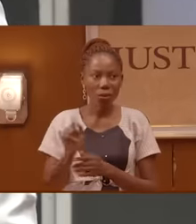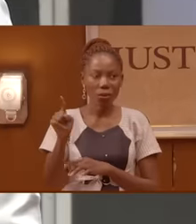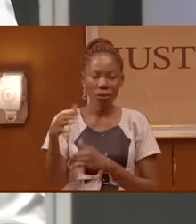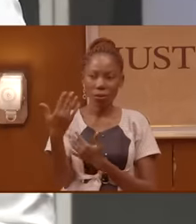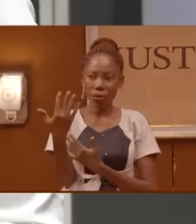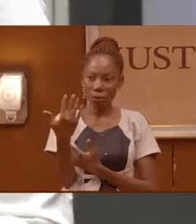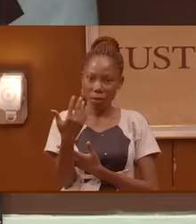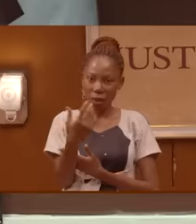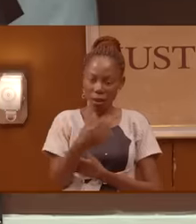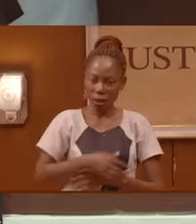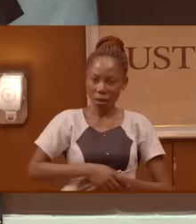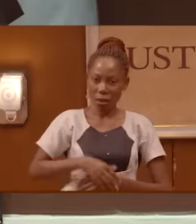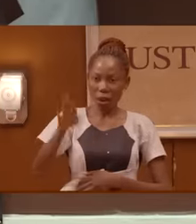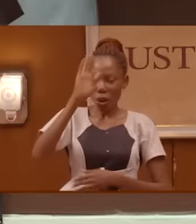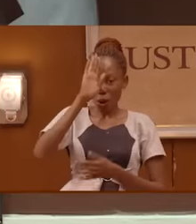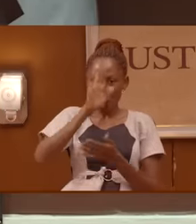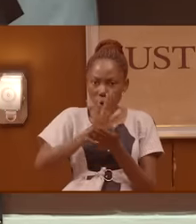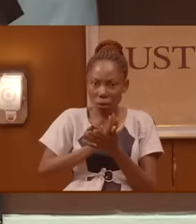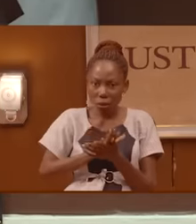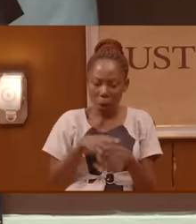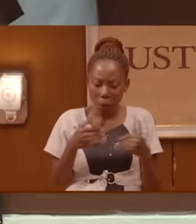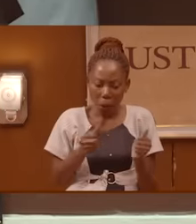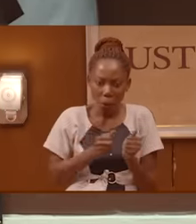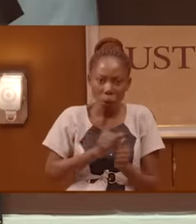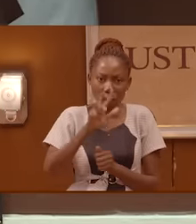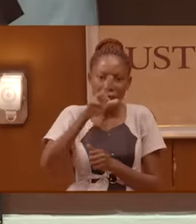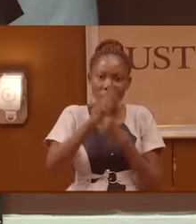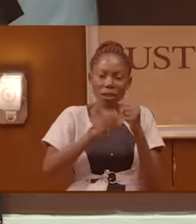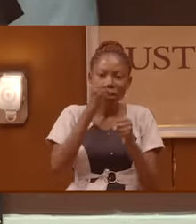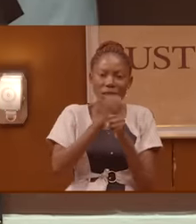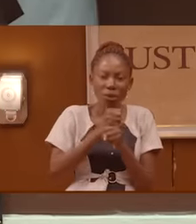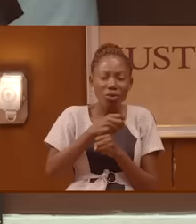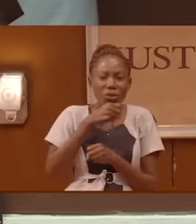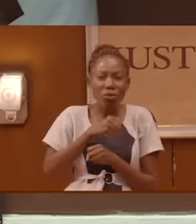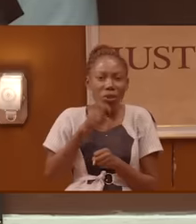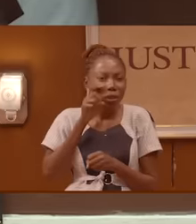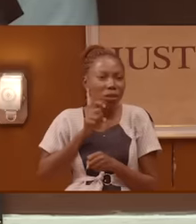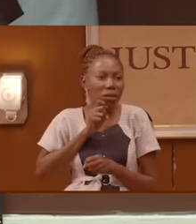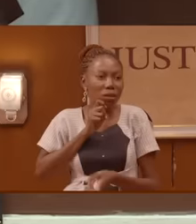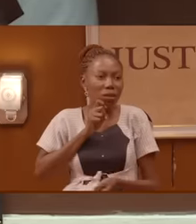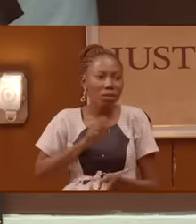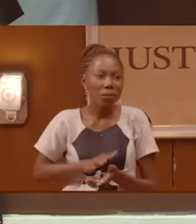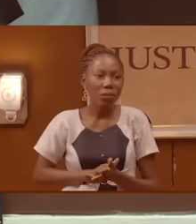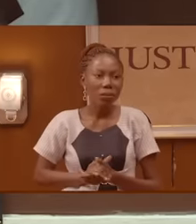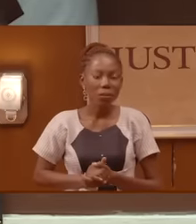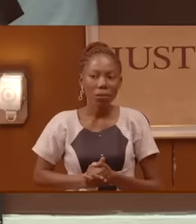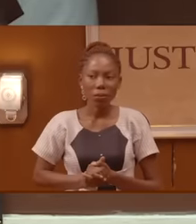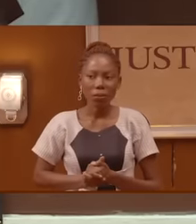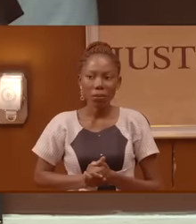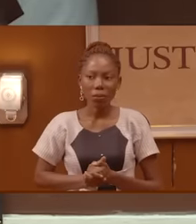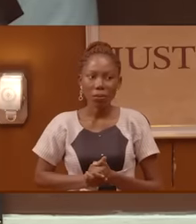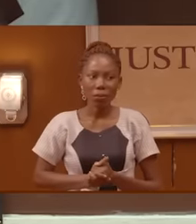come in now. And I'll just tell you one thing. Because the last thing you said, and this one, they are capital